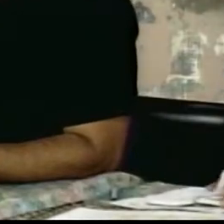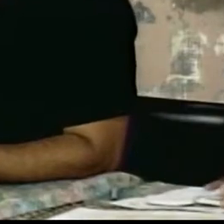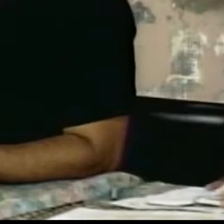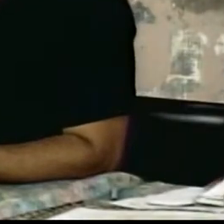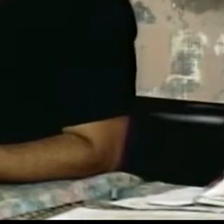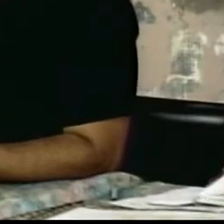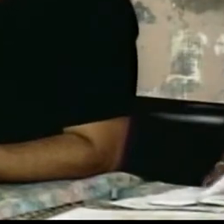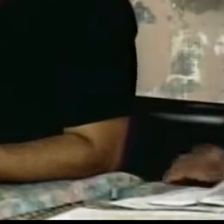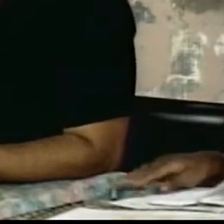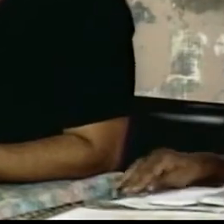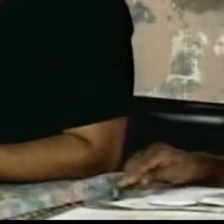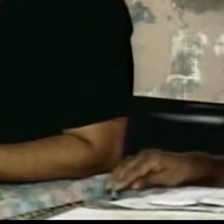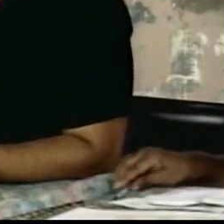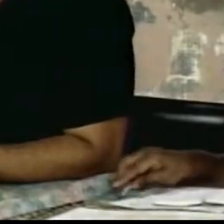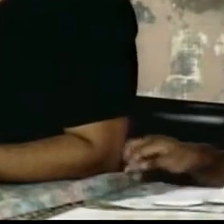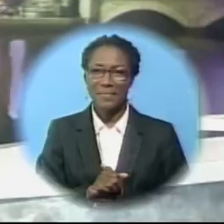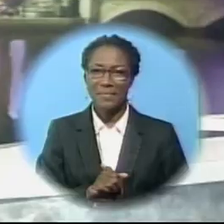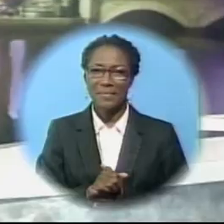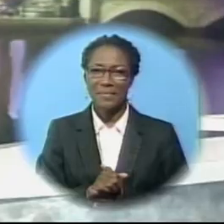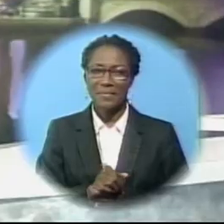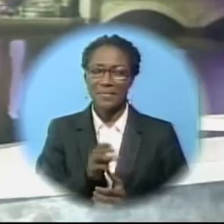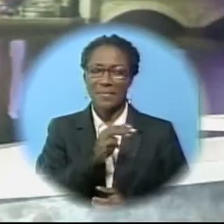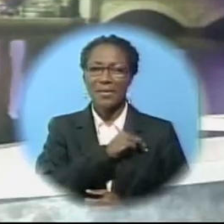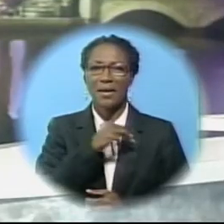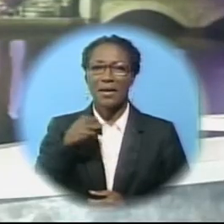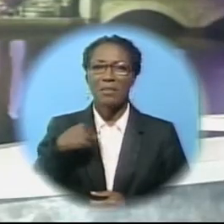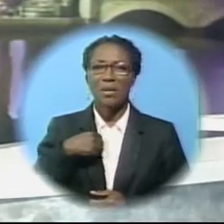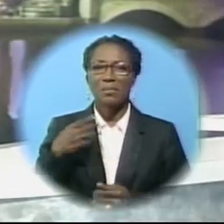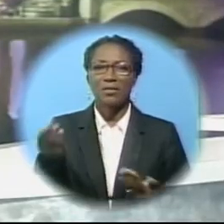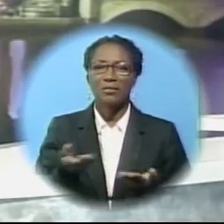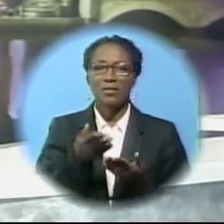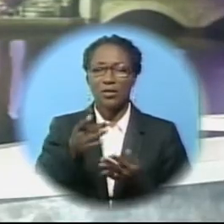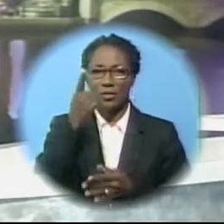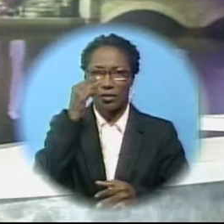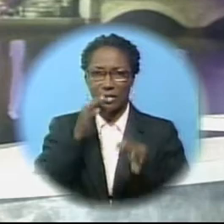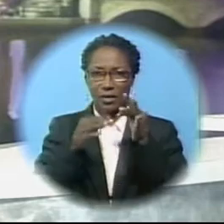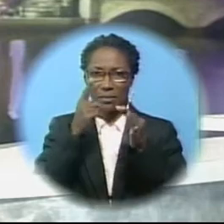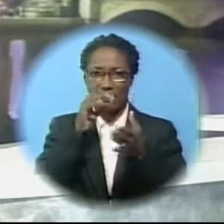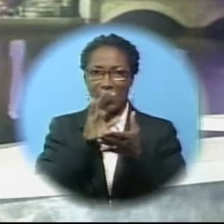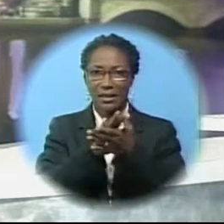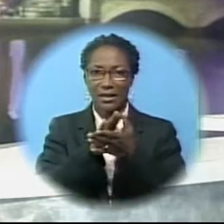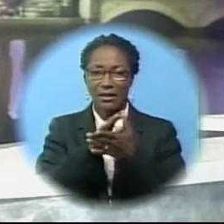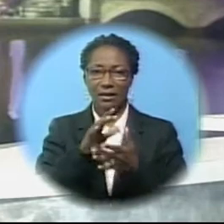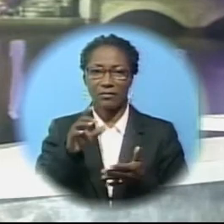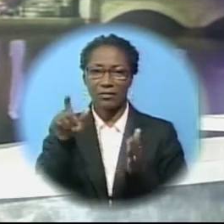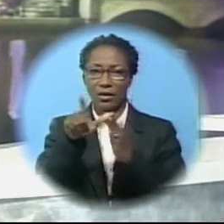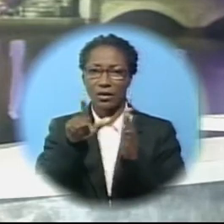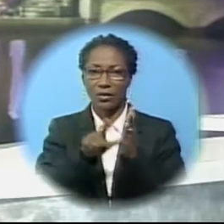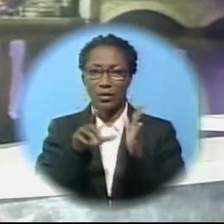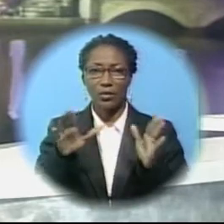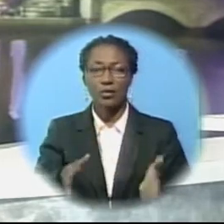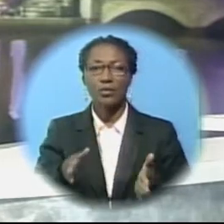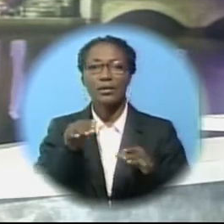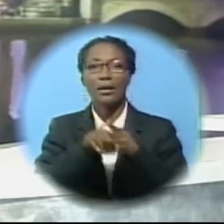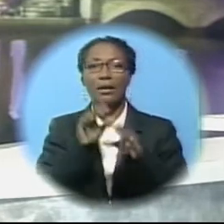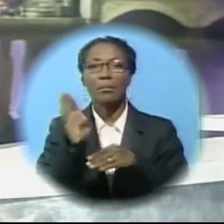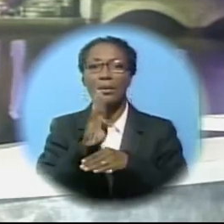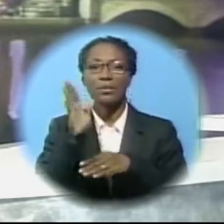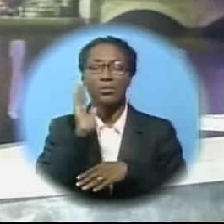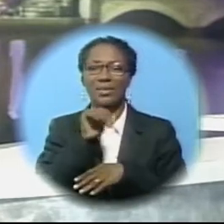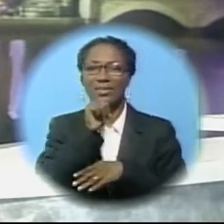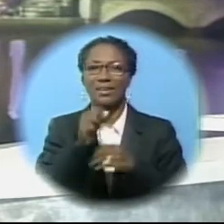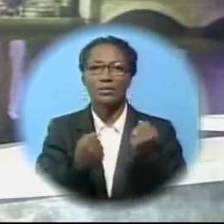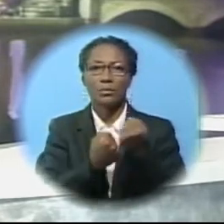same experience because we have it. A member of the local judiciary believes attorneys in Barbados will not support